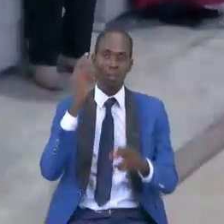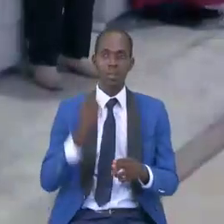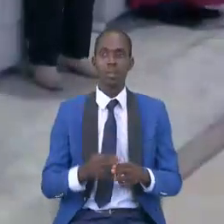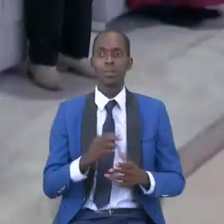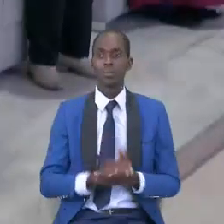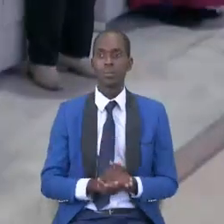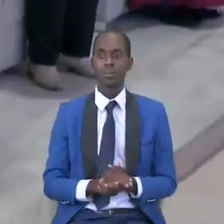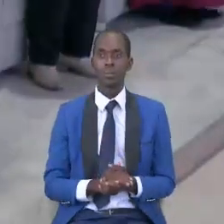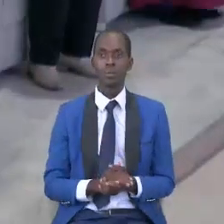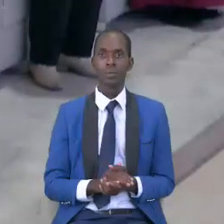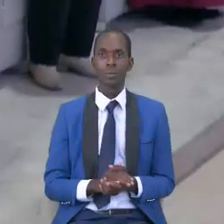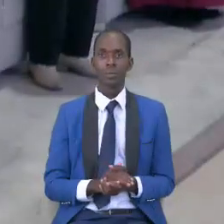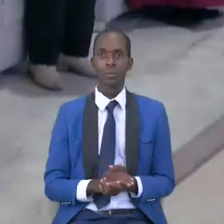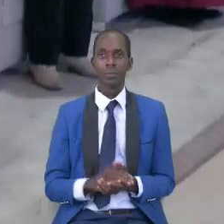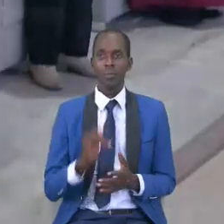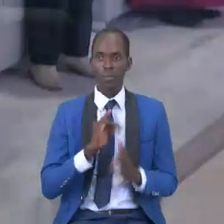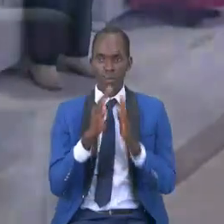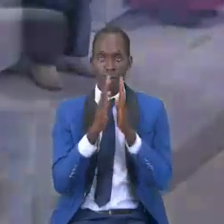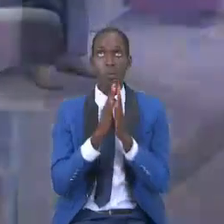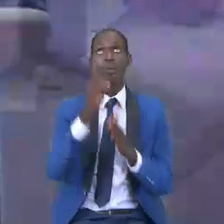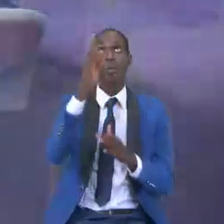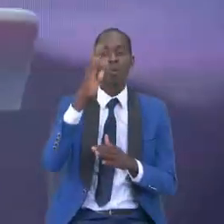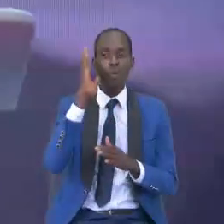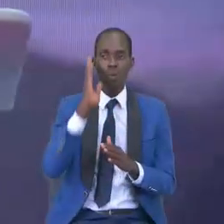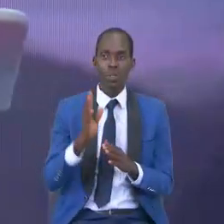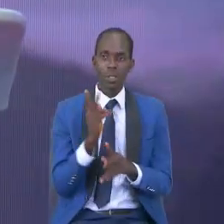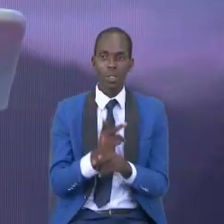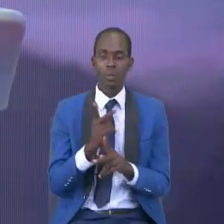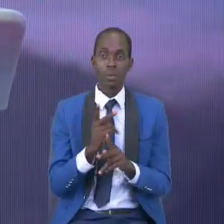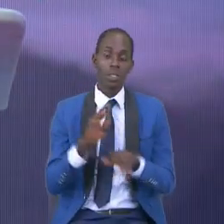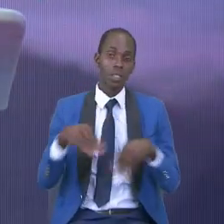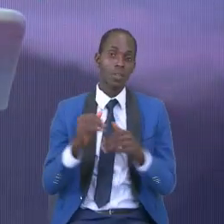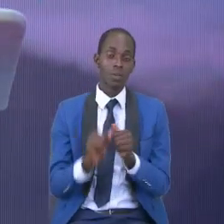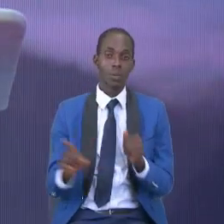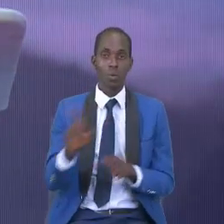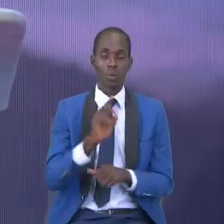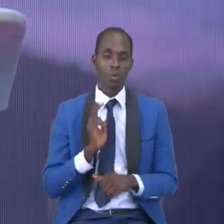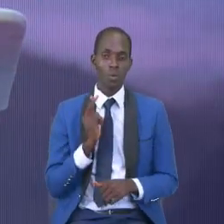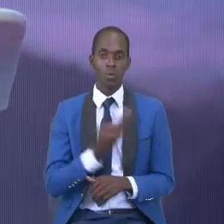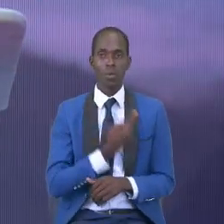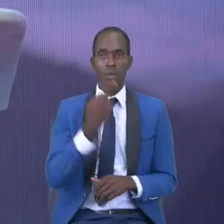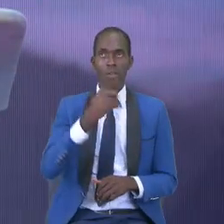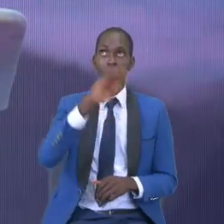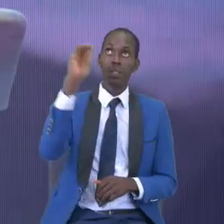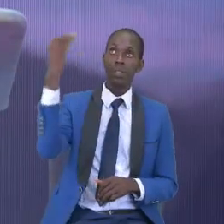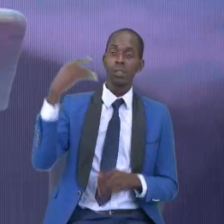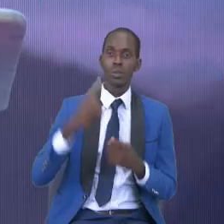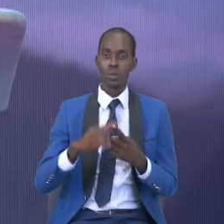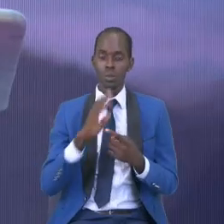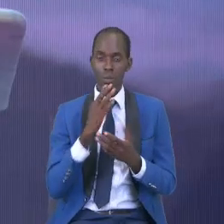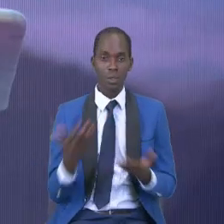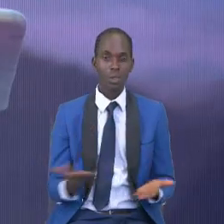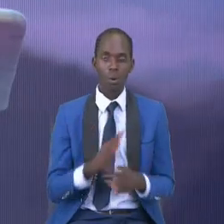name. I pray God will give every one of us the grace to be present all over through